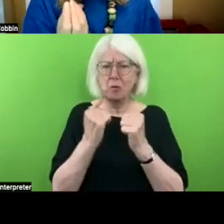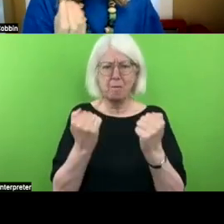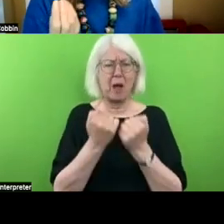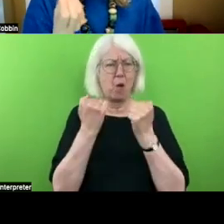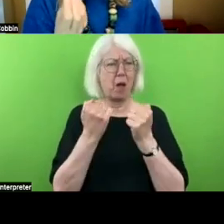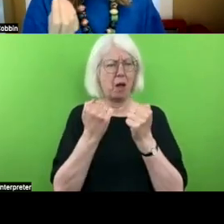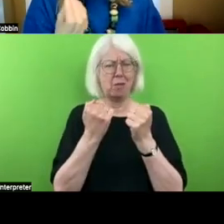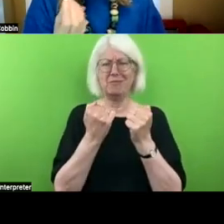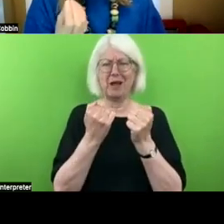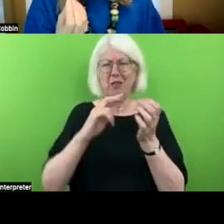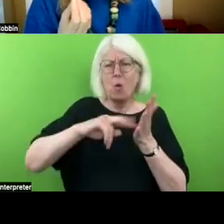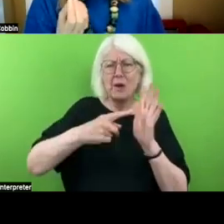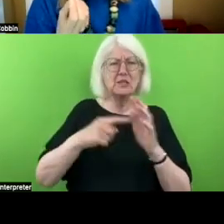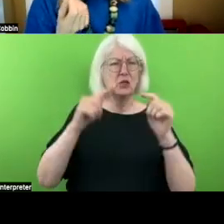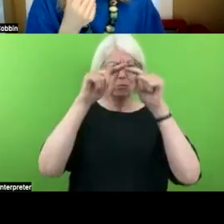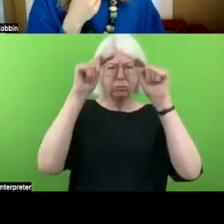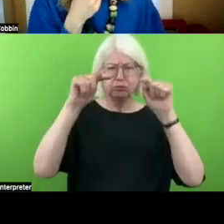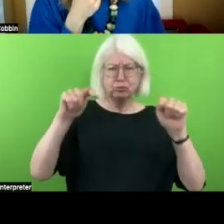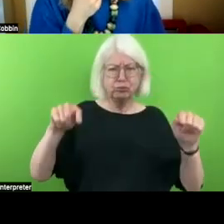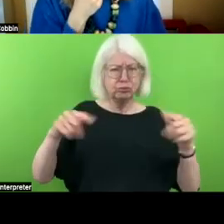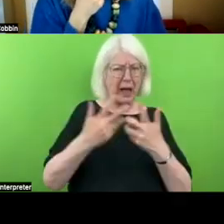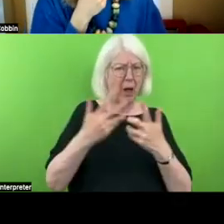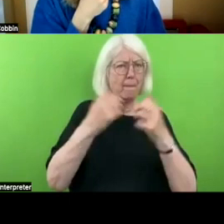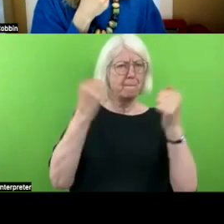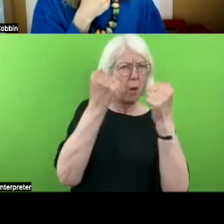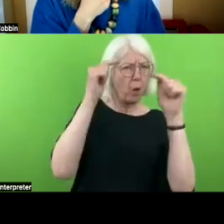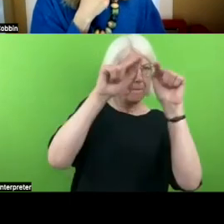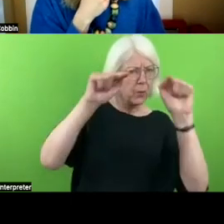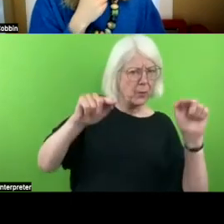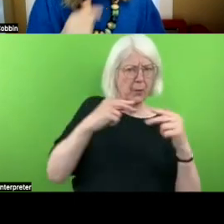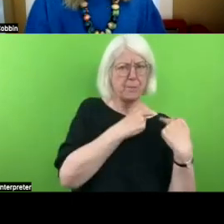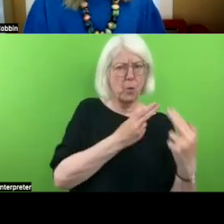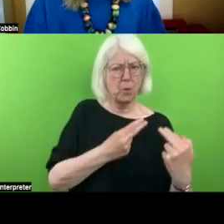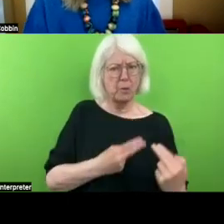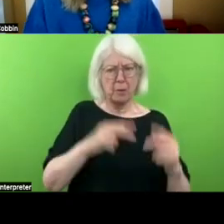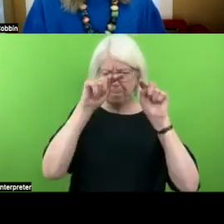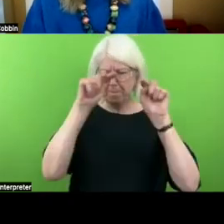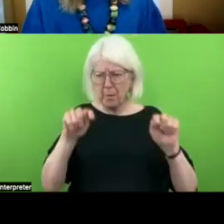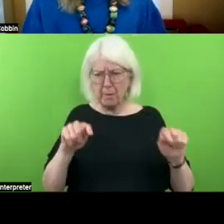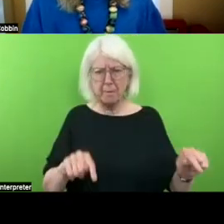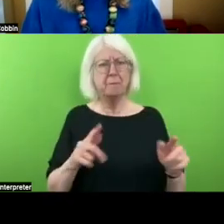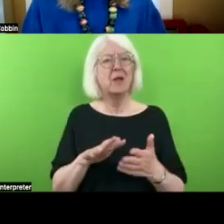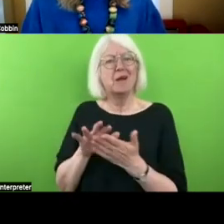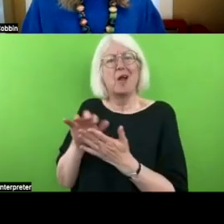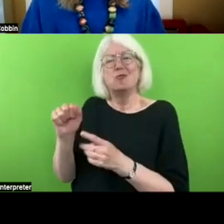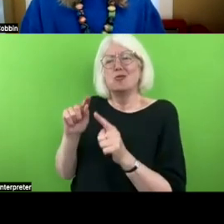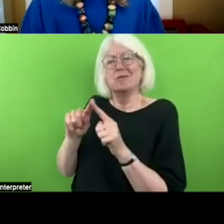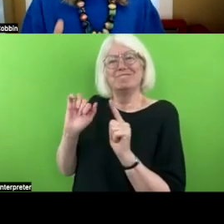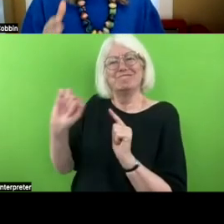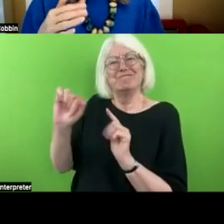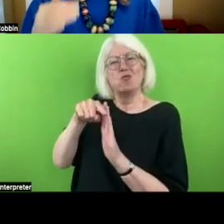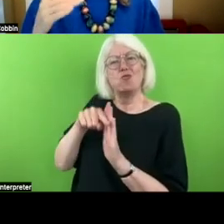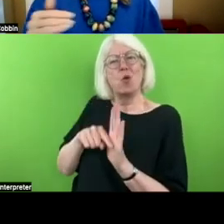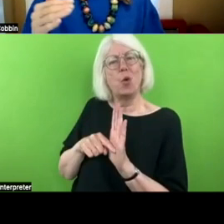sort of unwritten rules, the explicit and implicit norms and values of power. And what came through